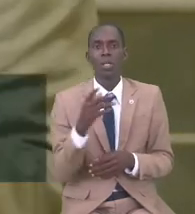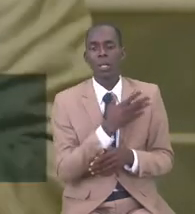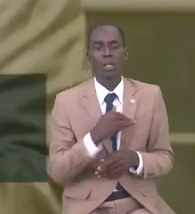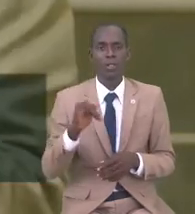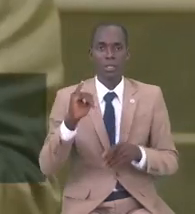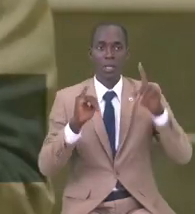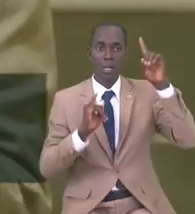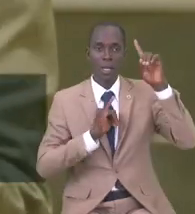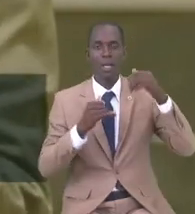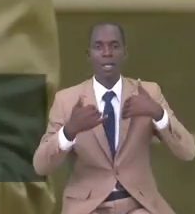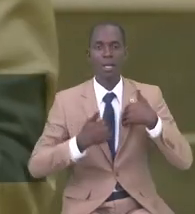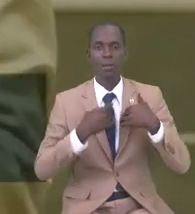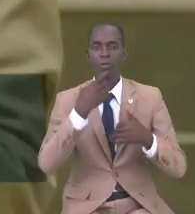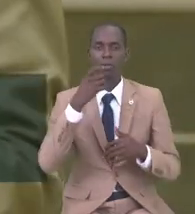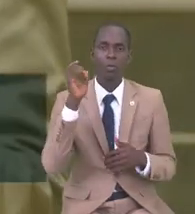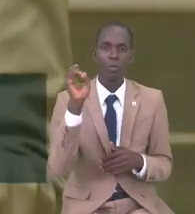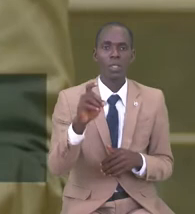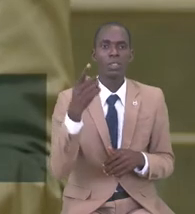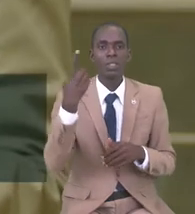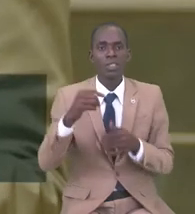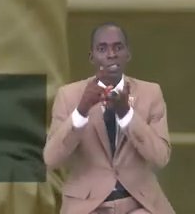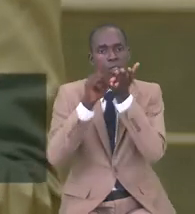I have commanded the